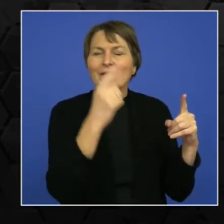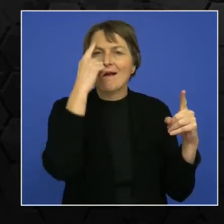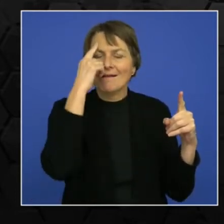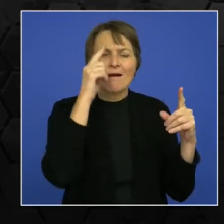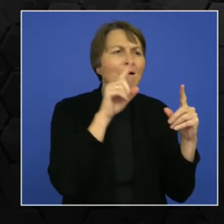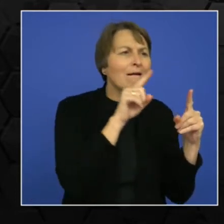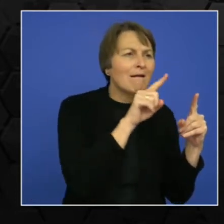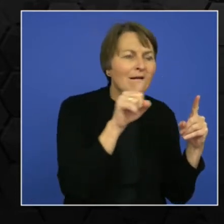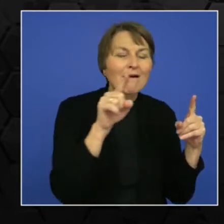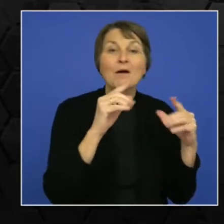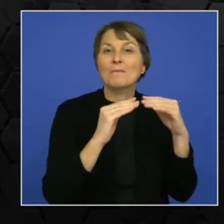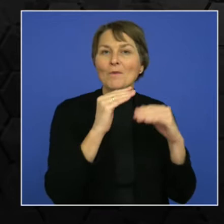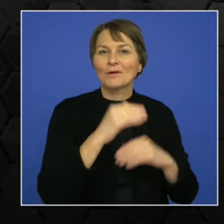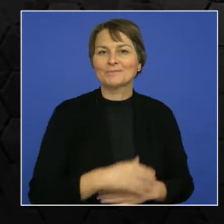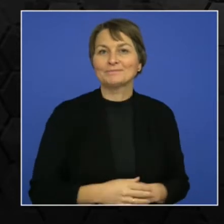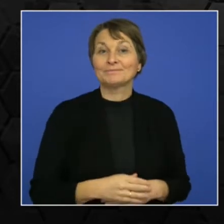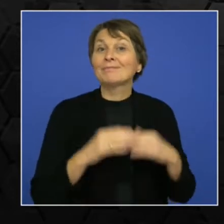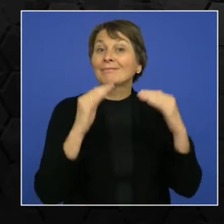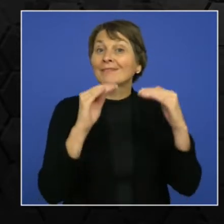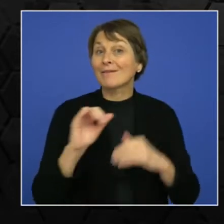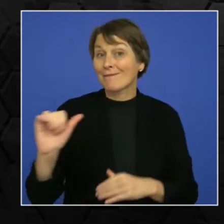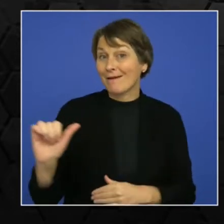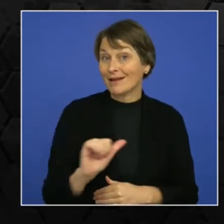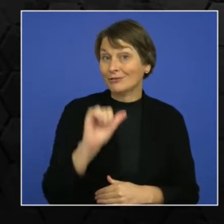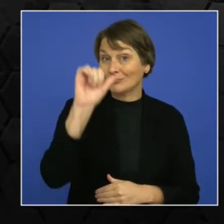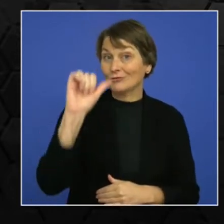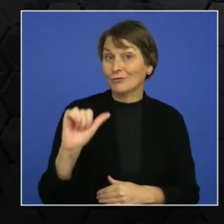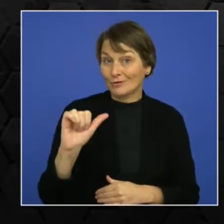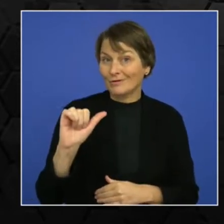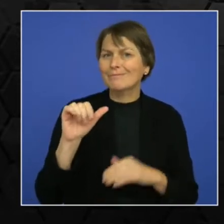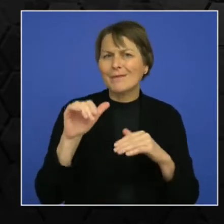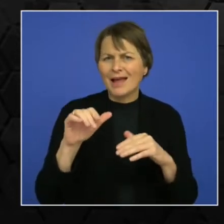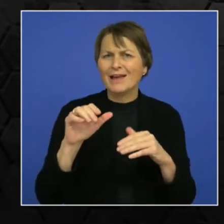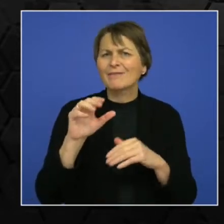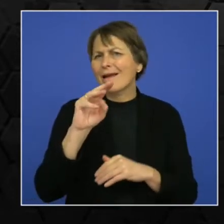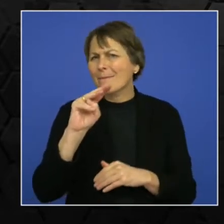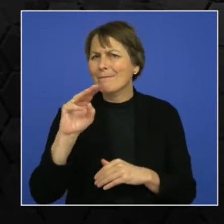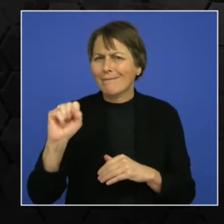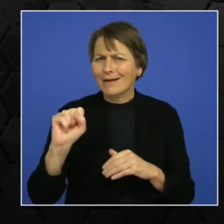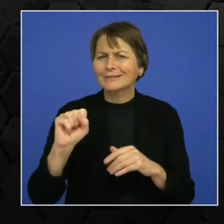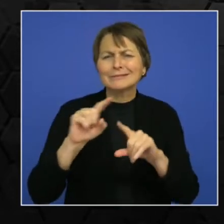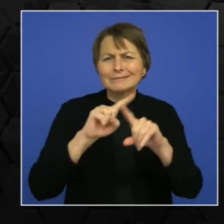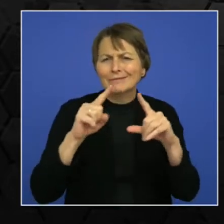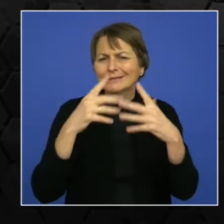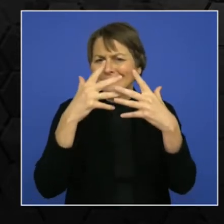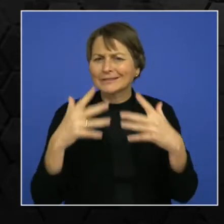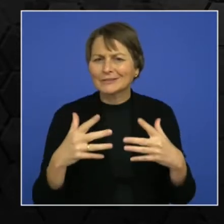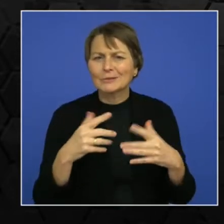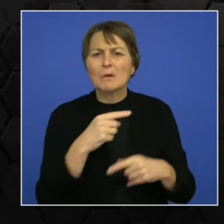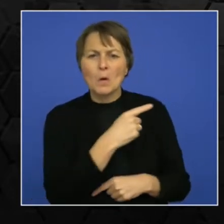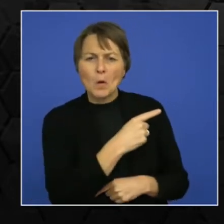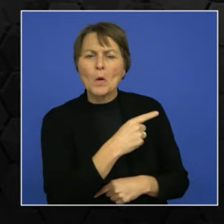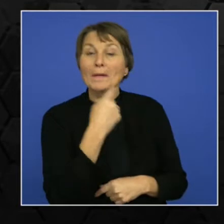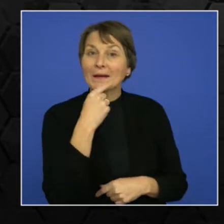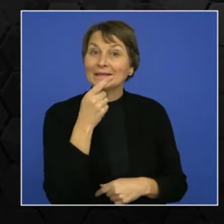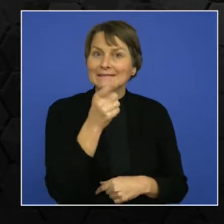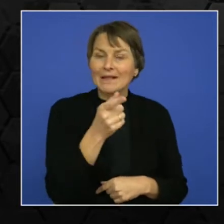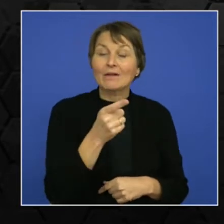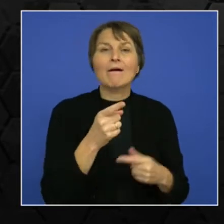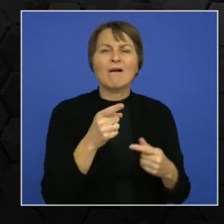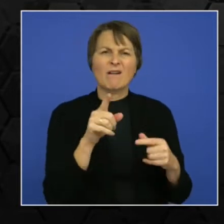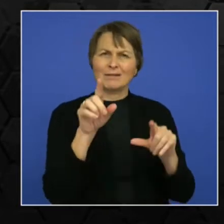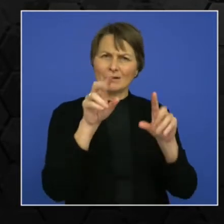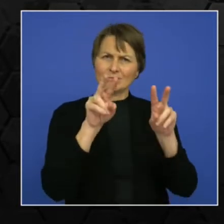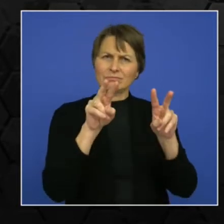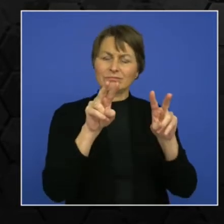for recommendation systems, and also I'll be linking all the resources that are being used so that you can try out like afterwards, like you can